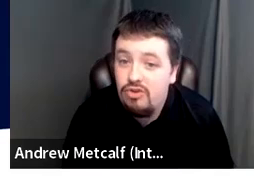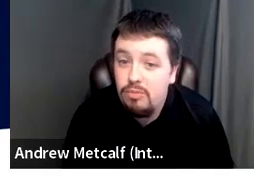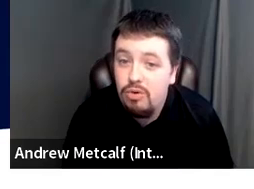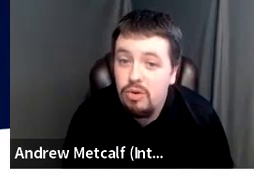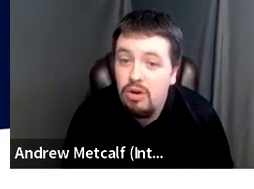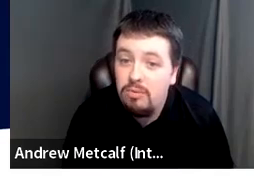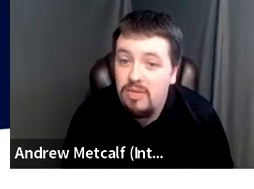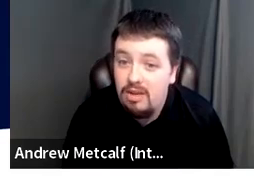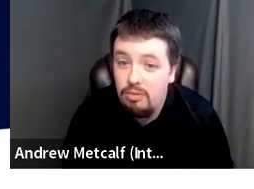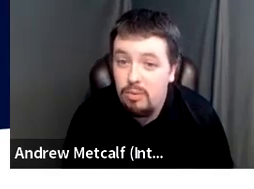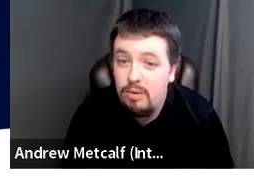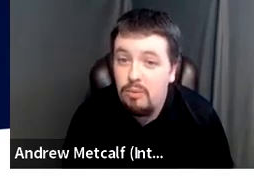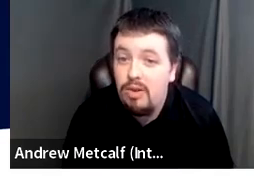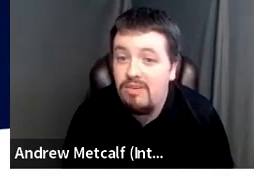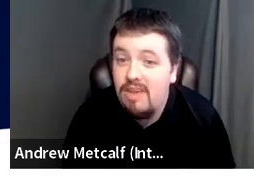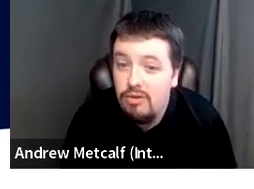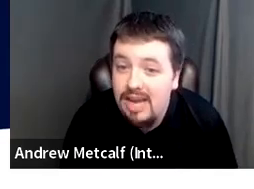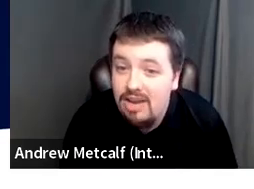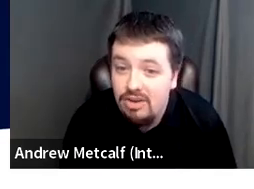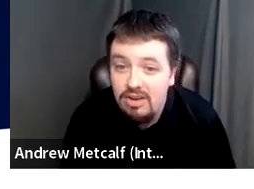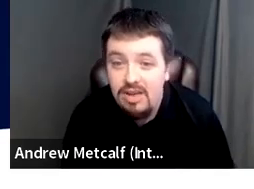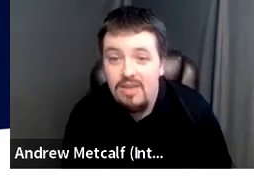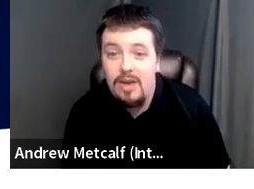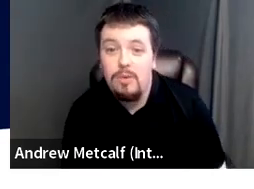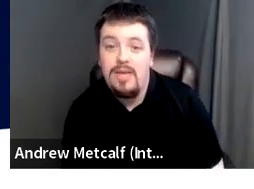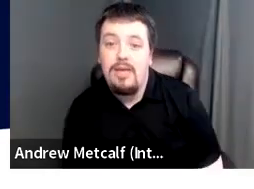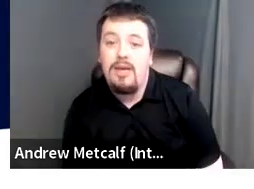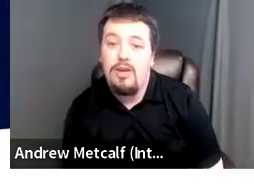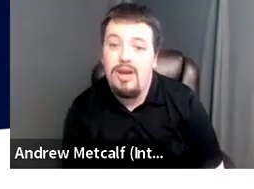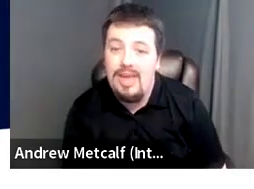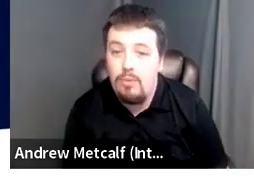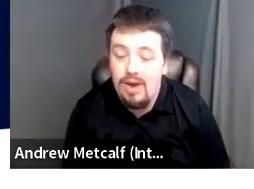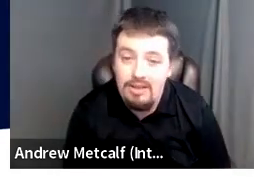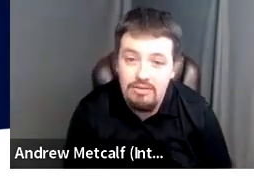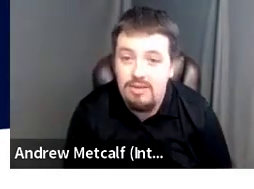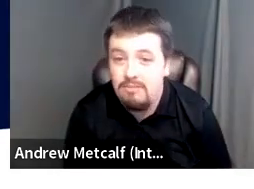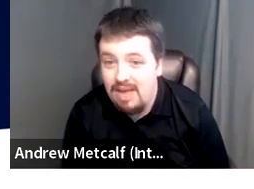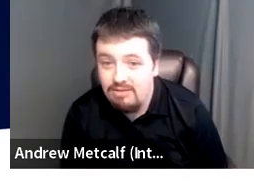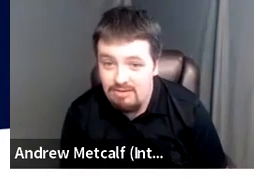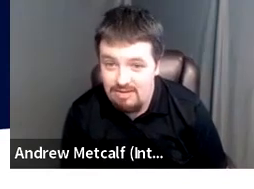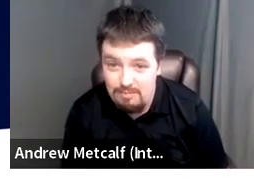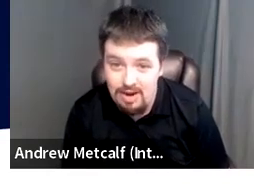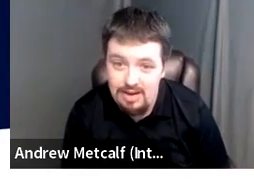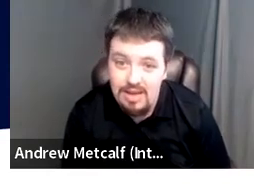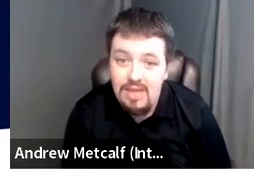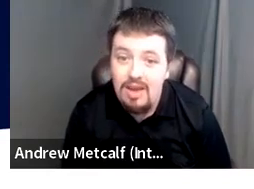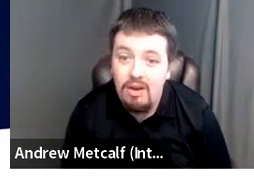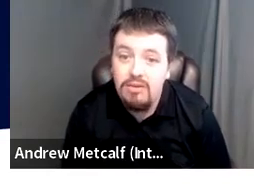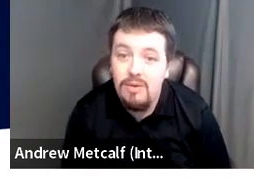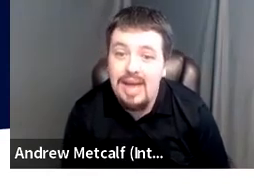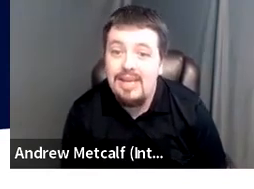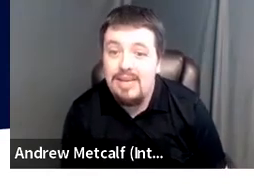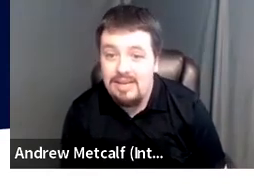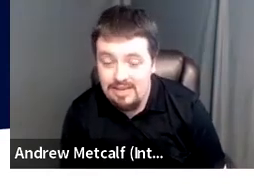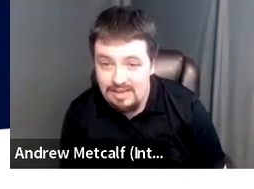when there was Jim Crow laws, when there was segregation, there would be, you know how they had white students and black students separated. They